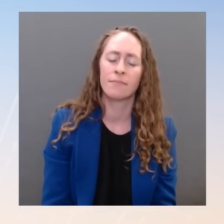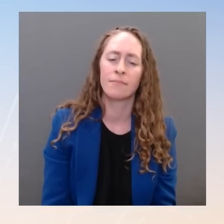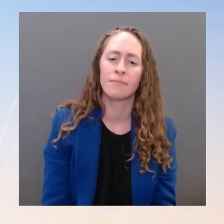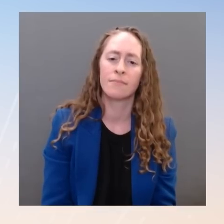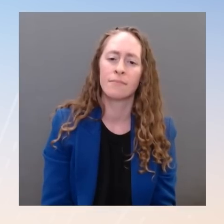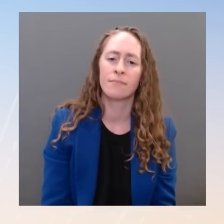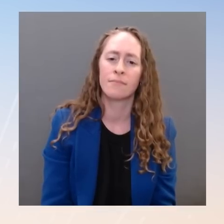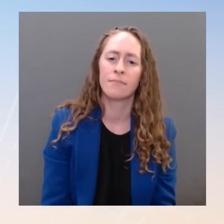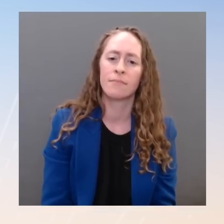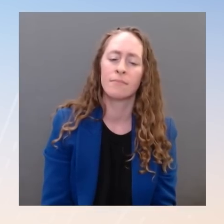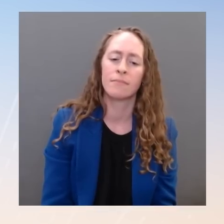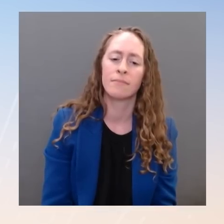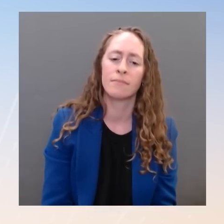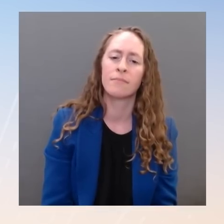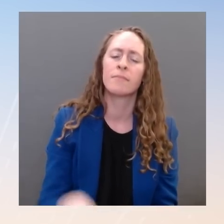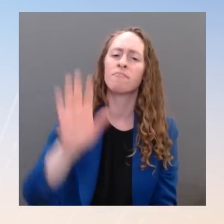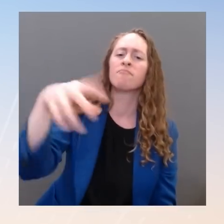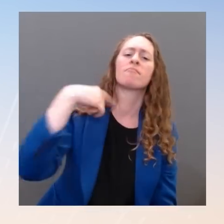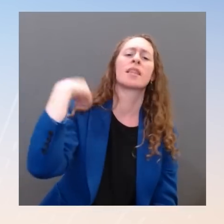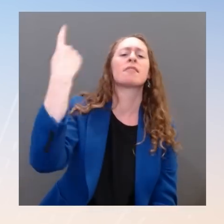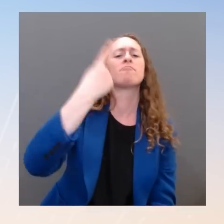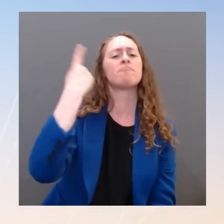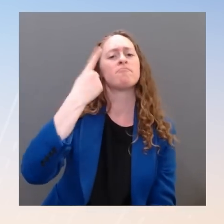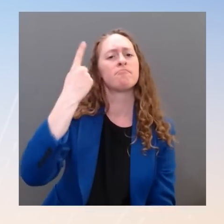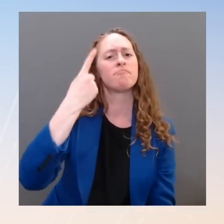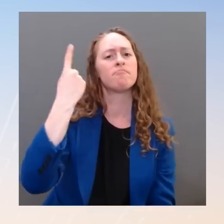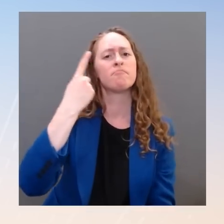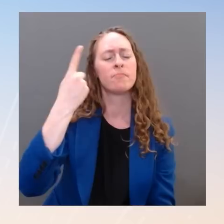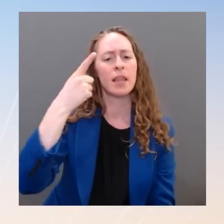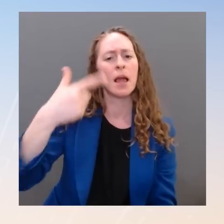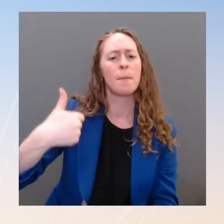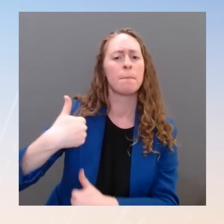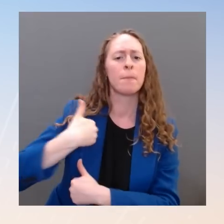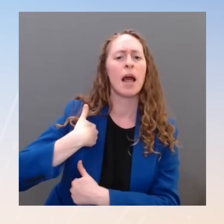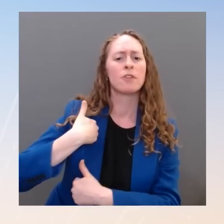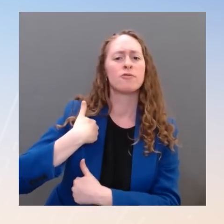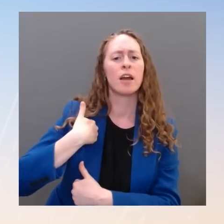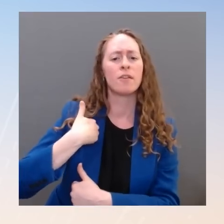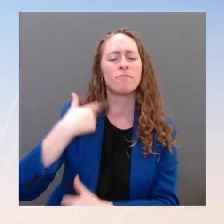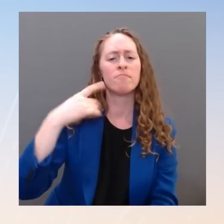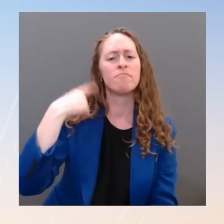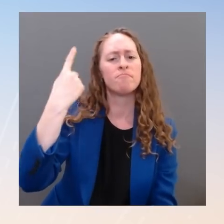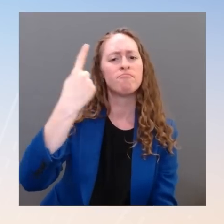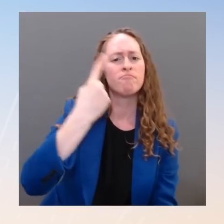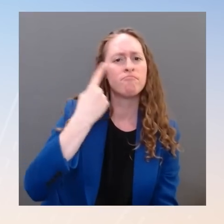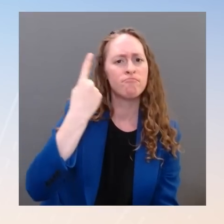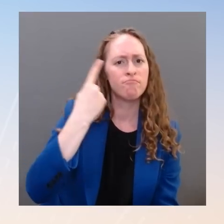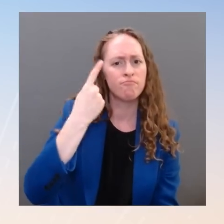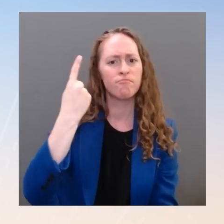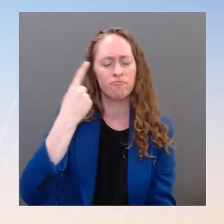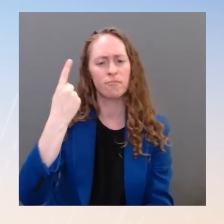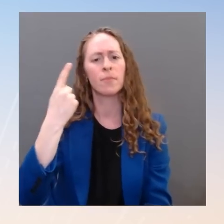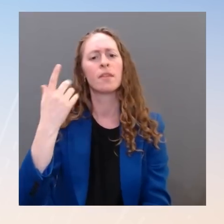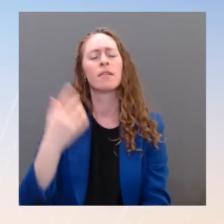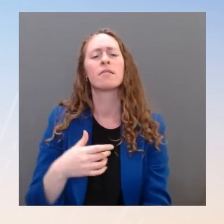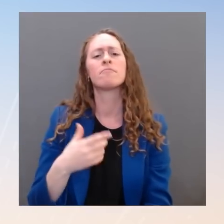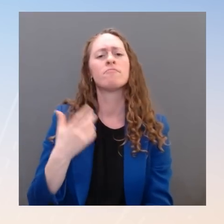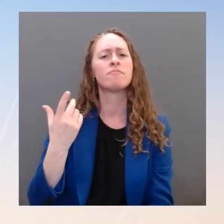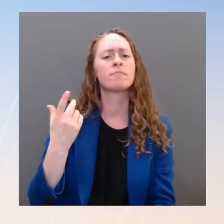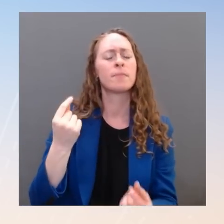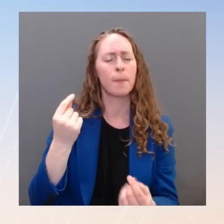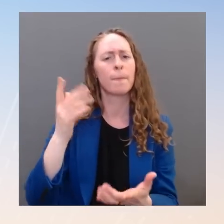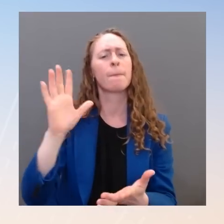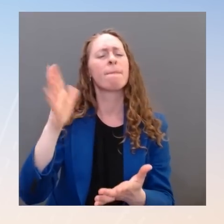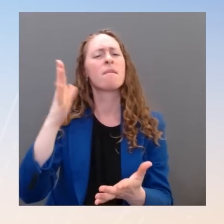said, has, quote, basically run out. The humanitarian and economic aid, if it has not yet run out, could those funds be